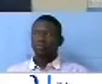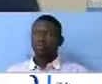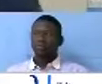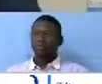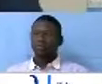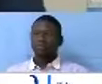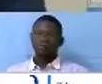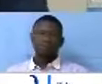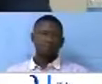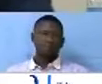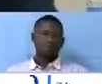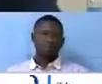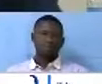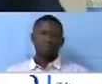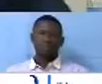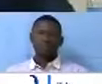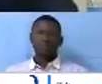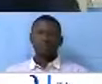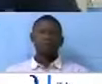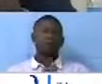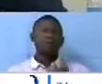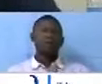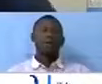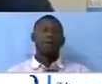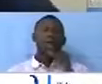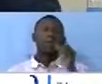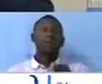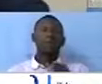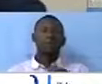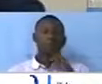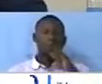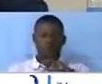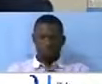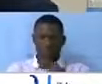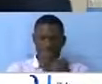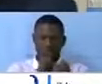di Omar Dabo, at kelen kidi Ibrahim Abar.